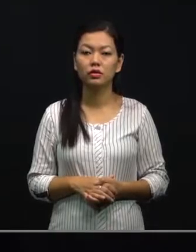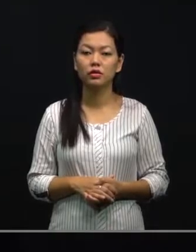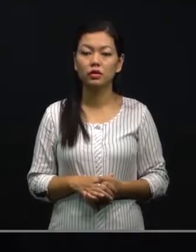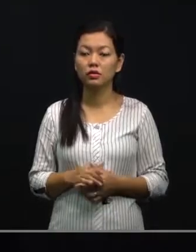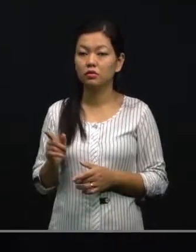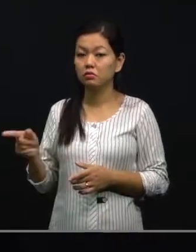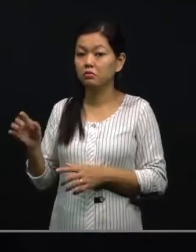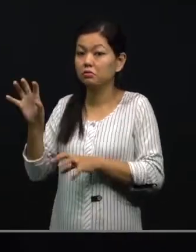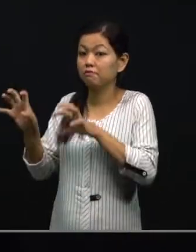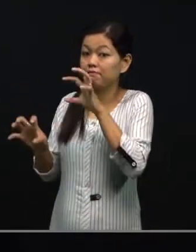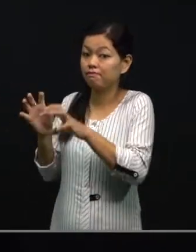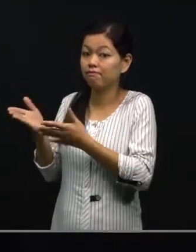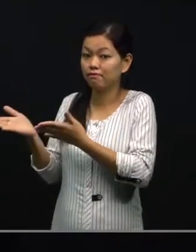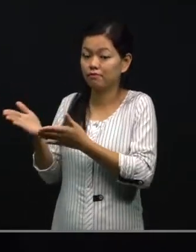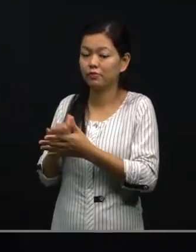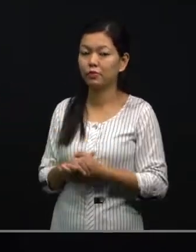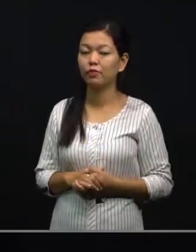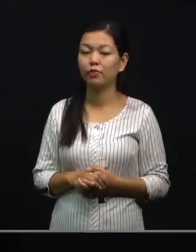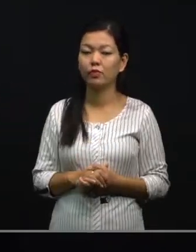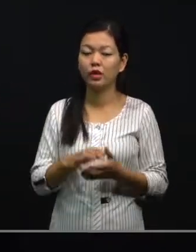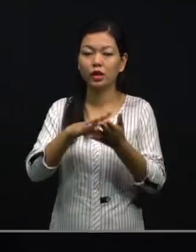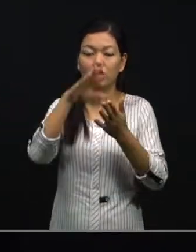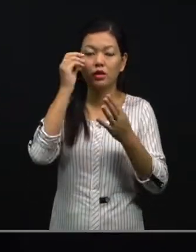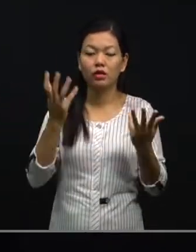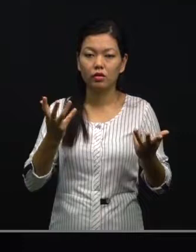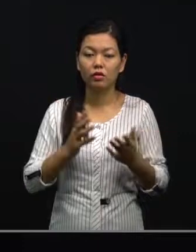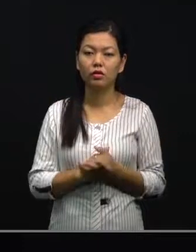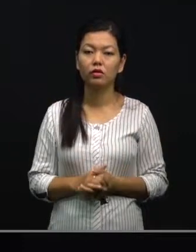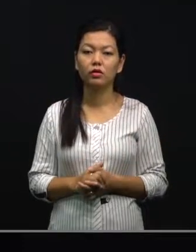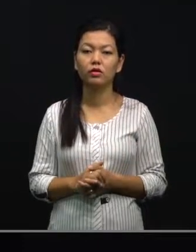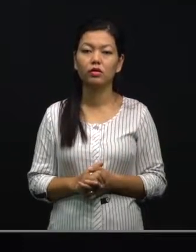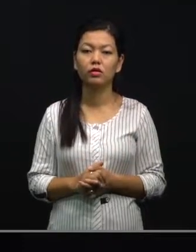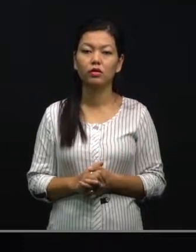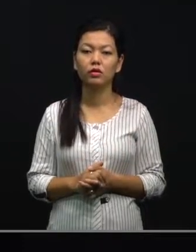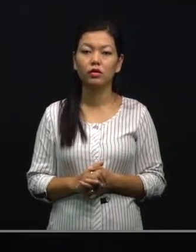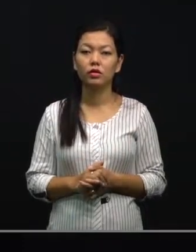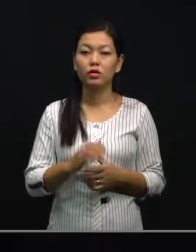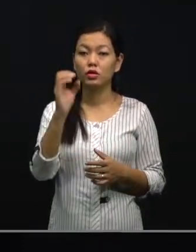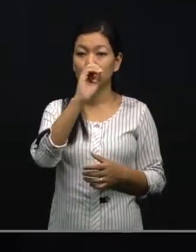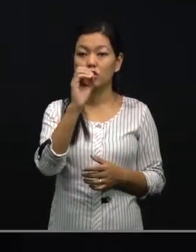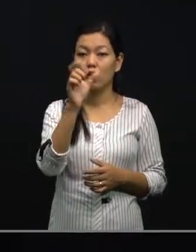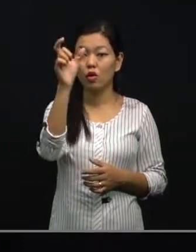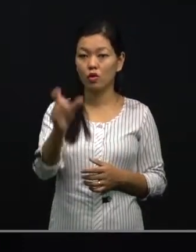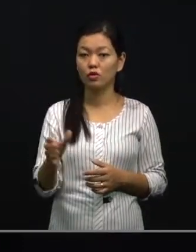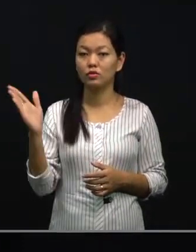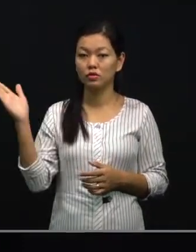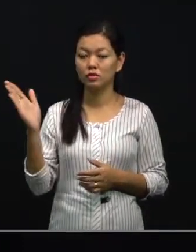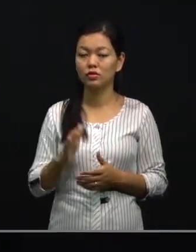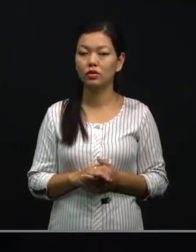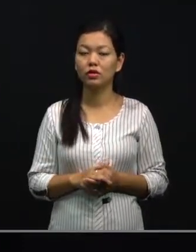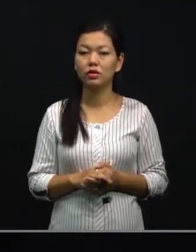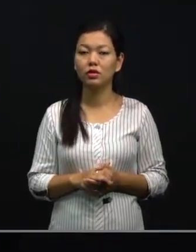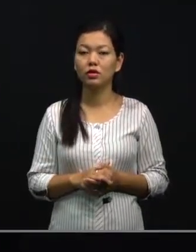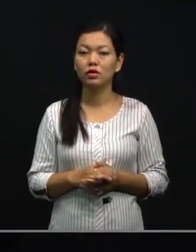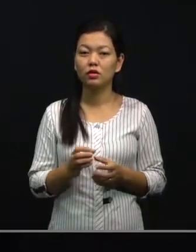the ghost is through the ghost, the author, in fact, Oscar Wilde, has brought about a